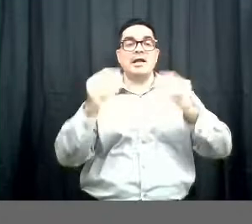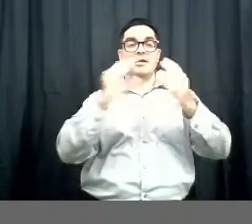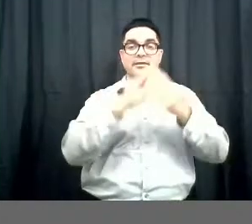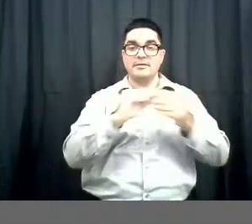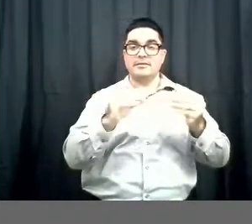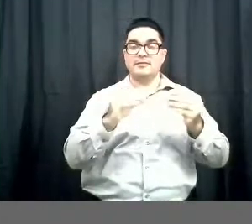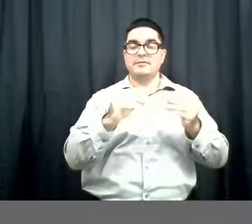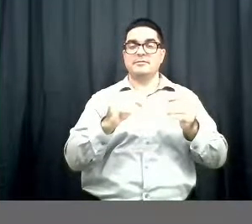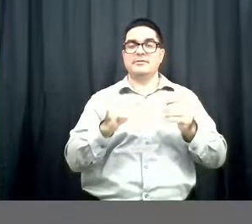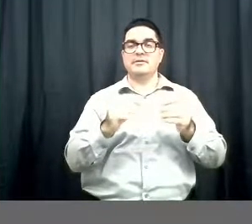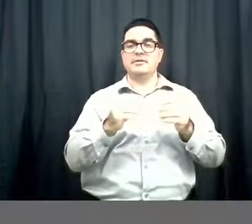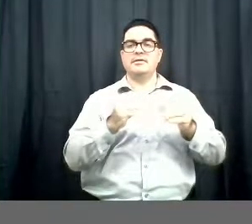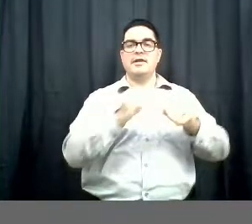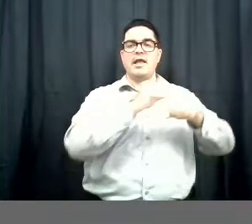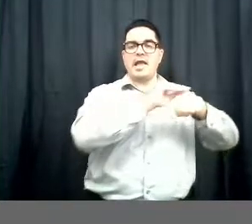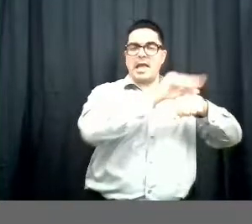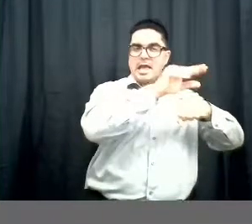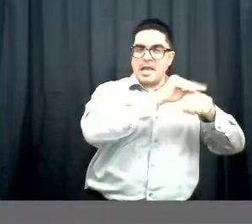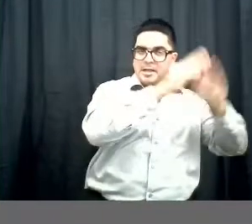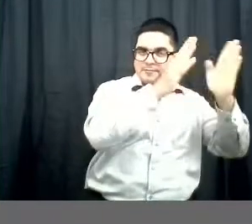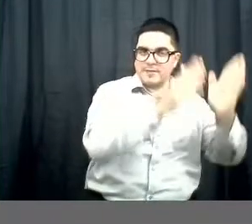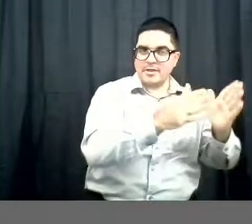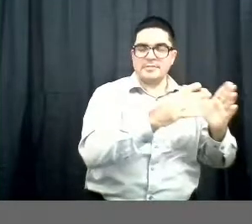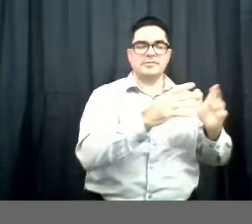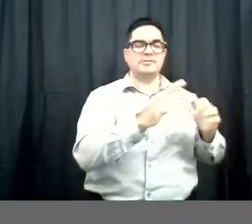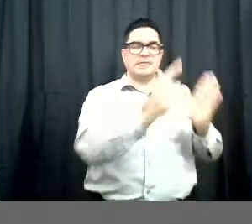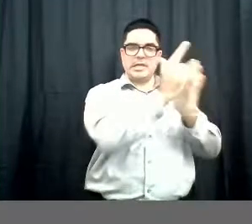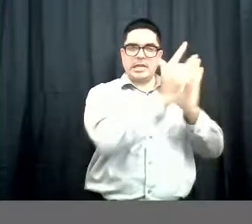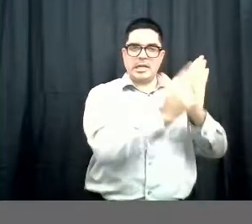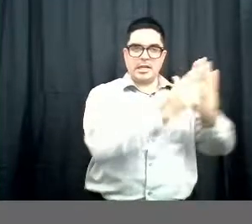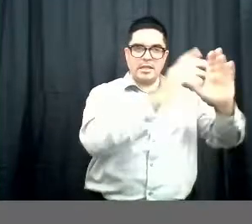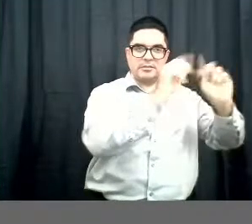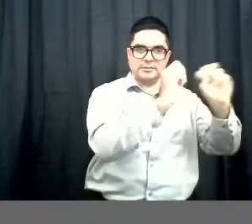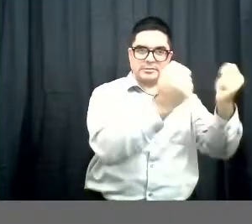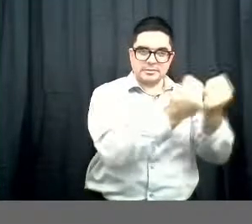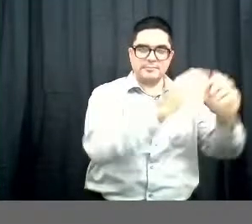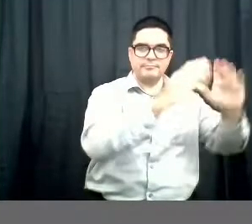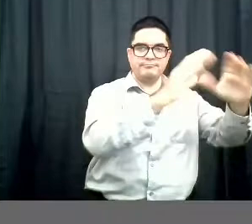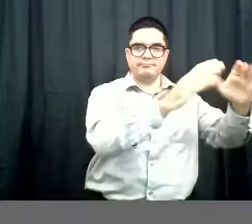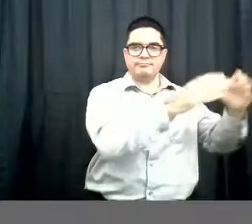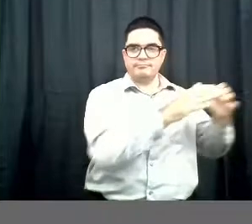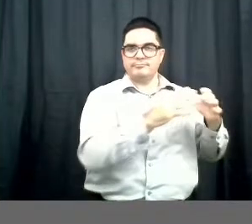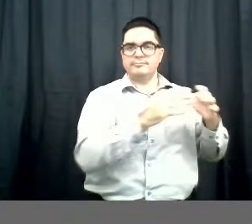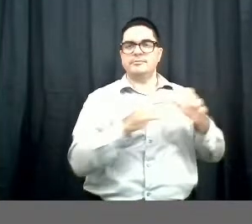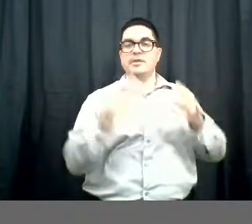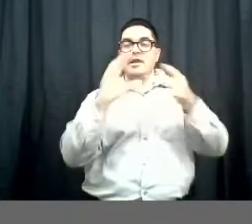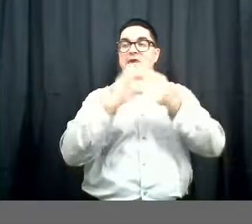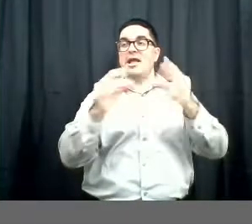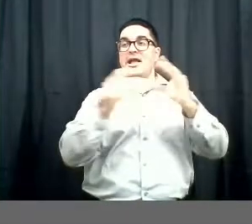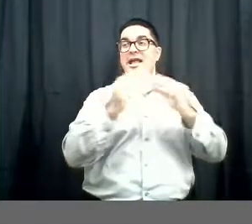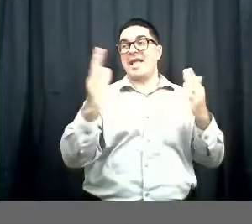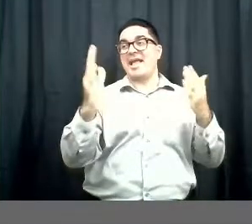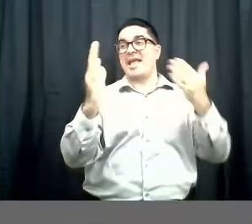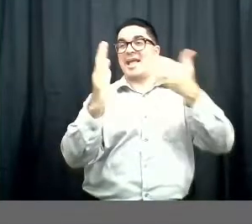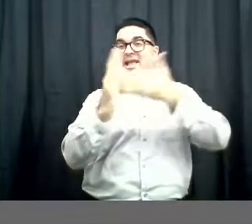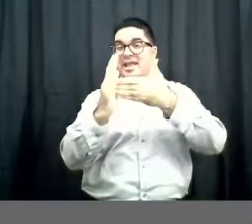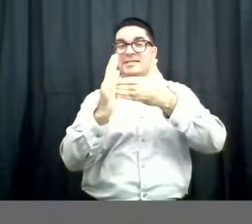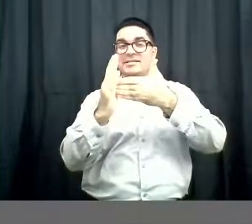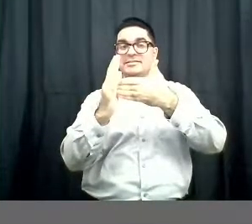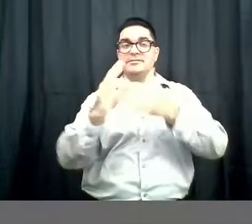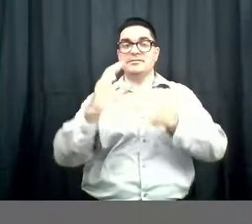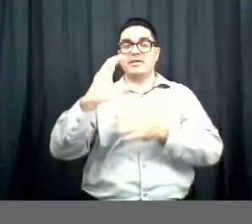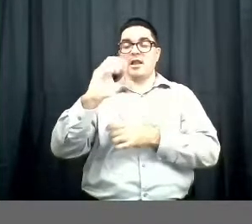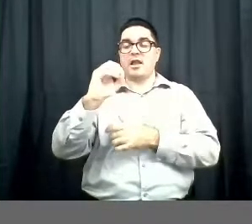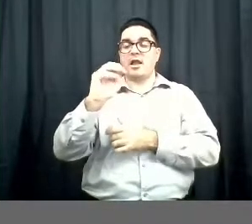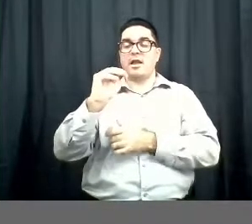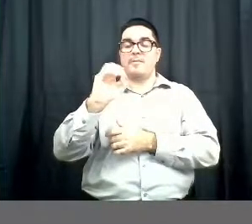and the legal team, those trillions of dollars of claims against the Commonwealth might have had to be paid, even if it was paid